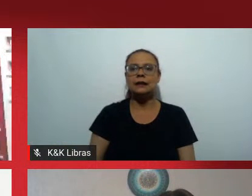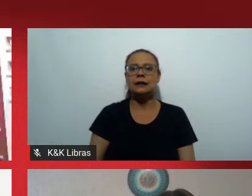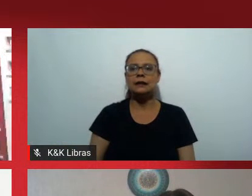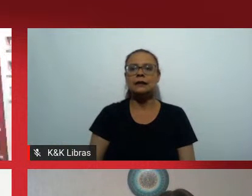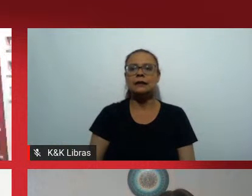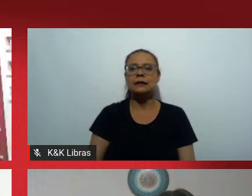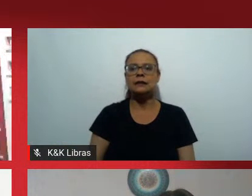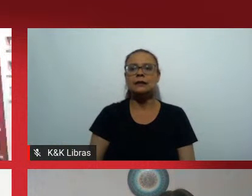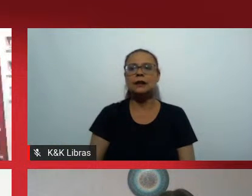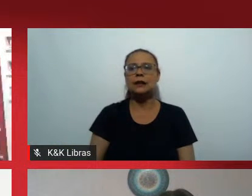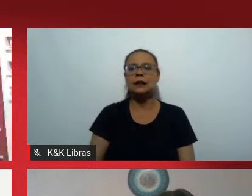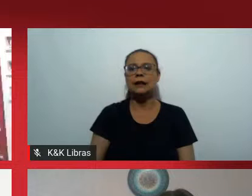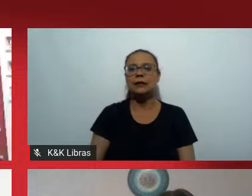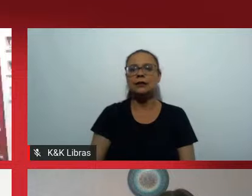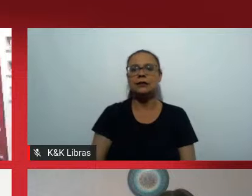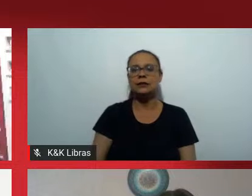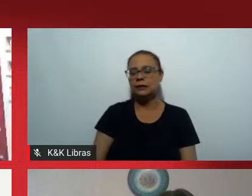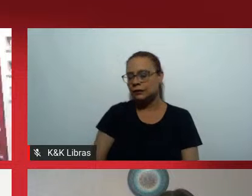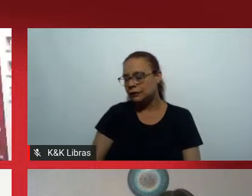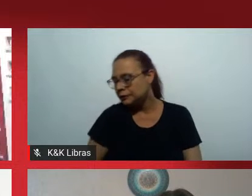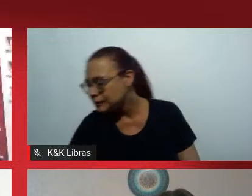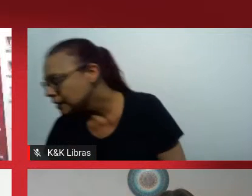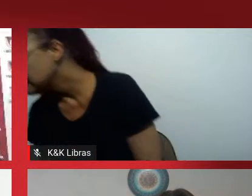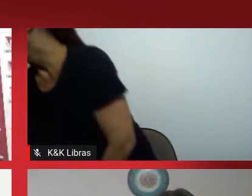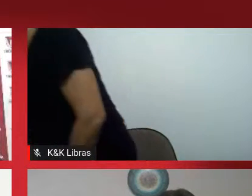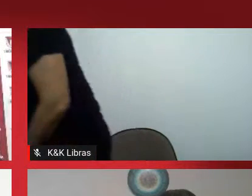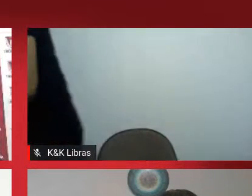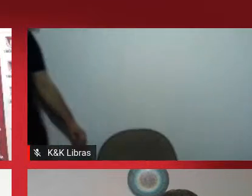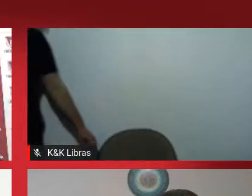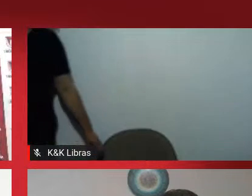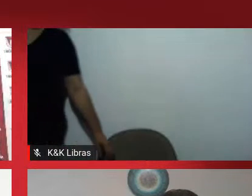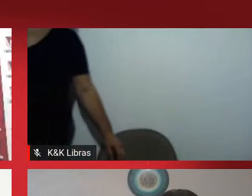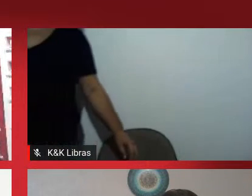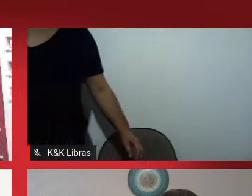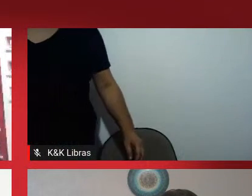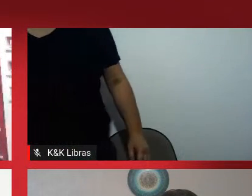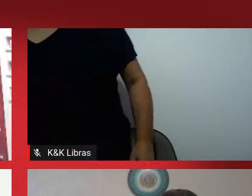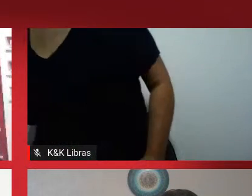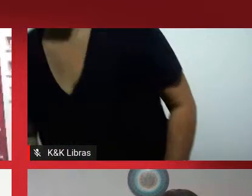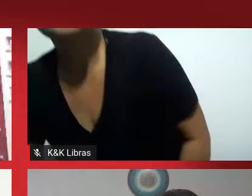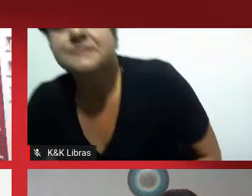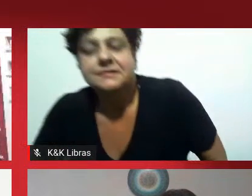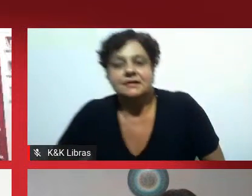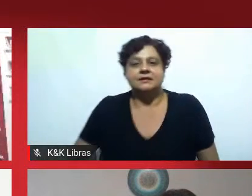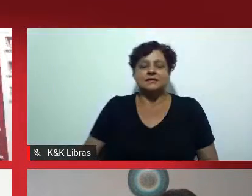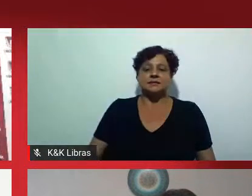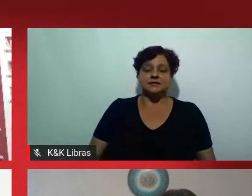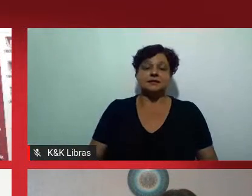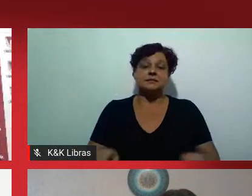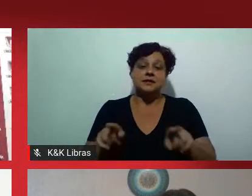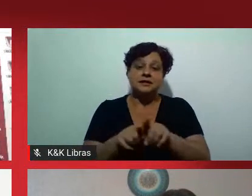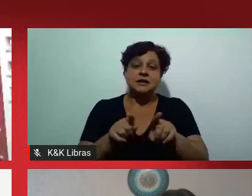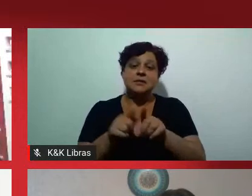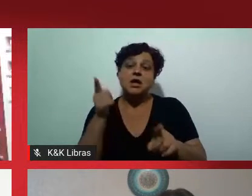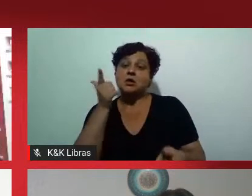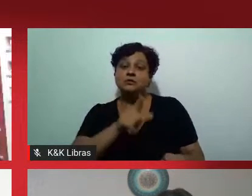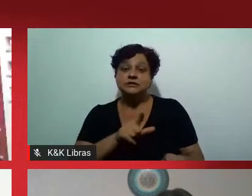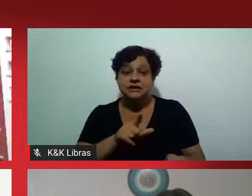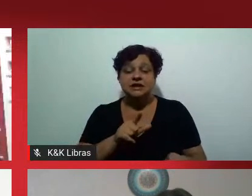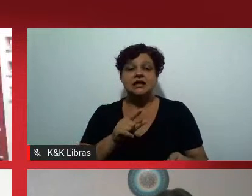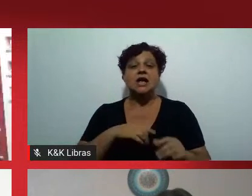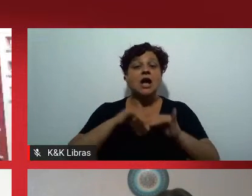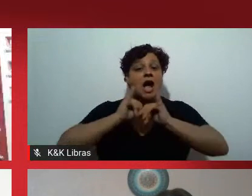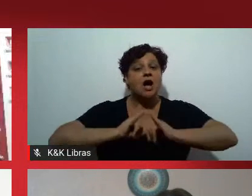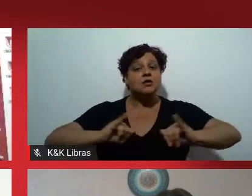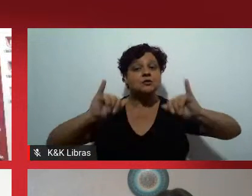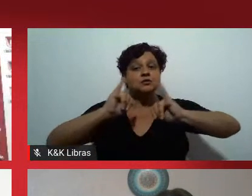proactive and making an outreach to different groups that we want them to apply for our jobs, that we want them to be part of our organization.